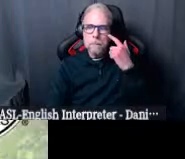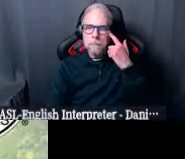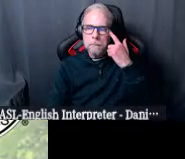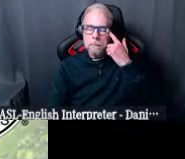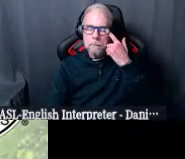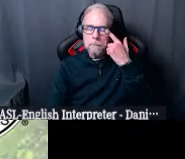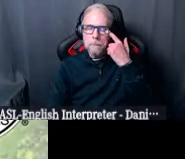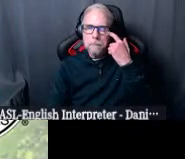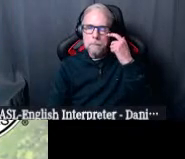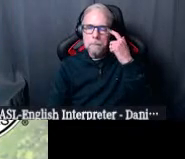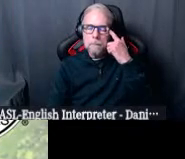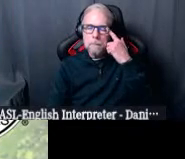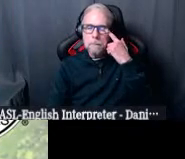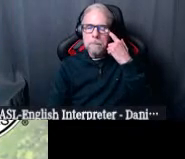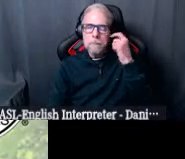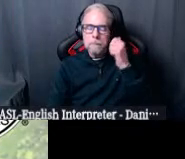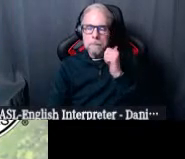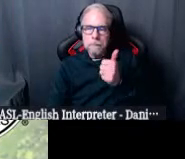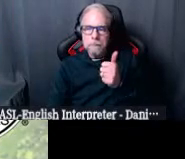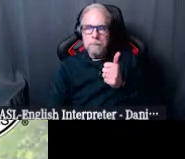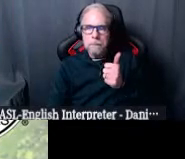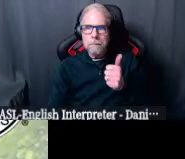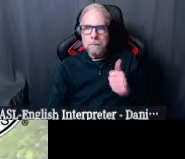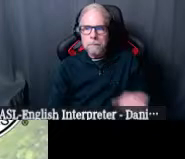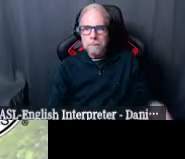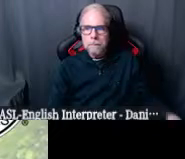Does that work right there?